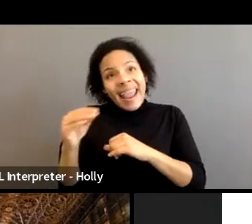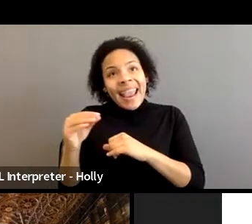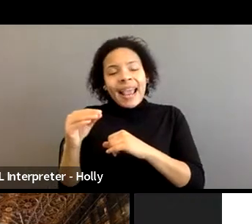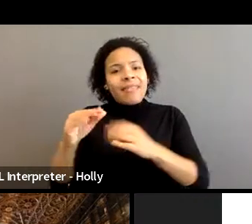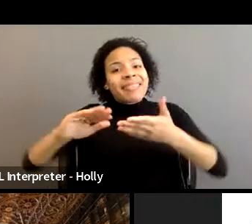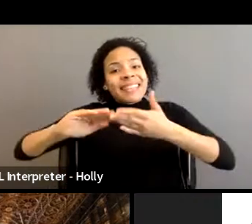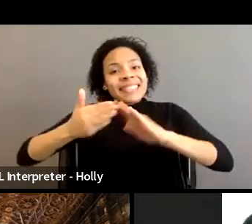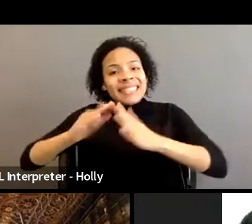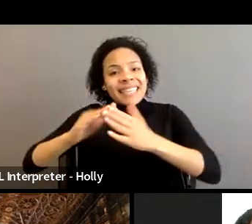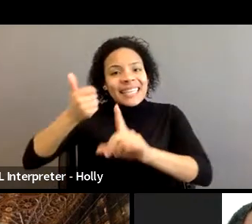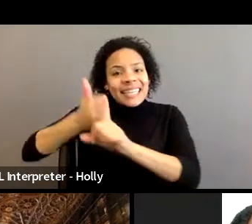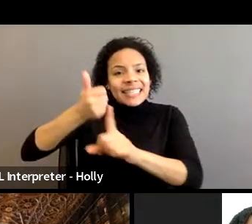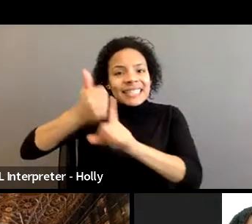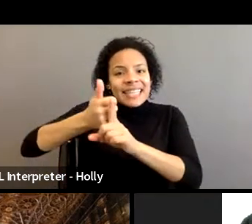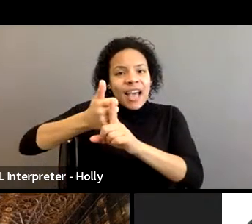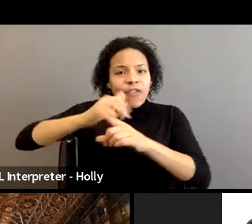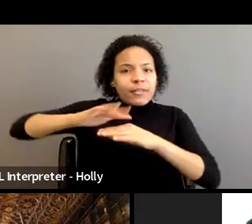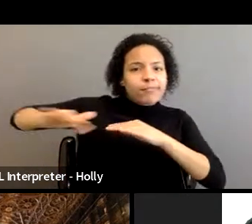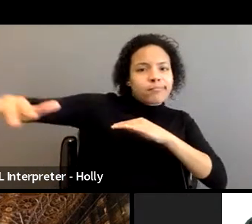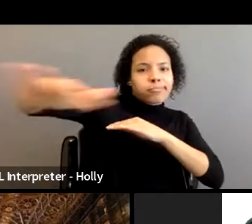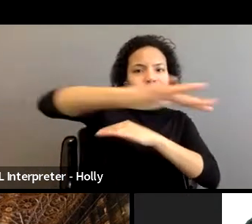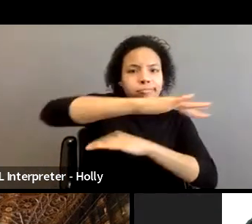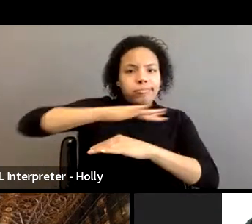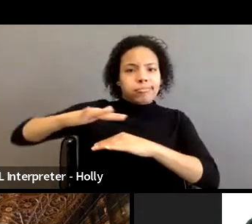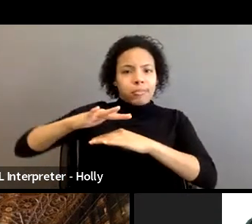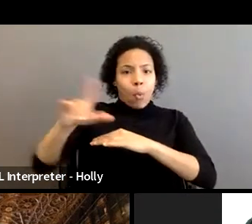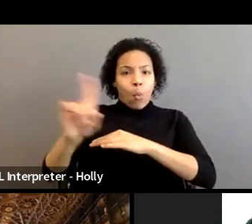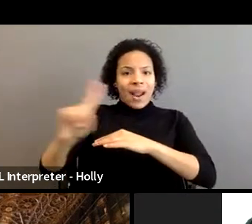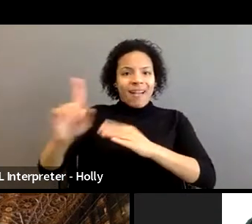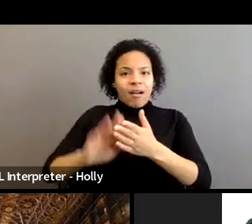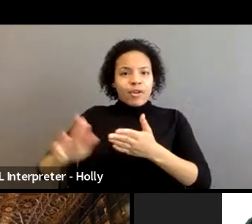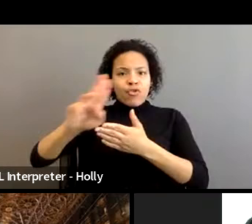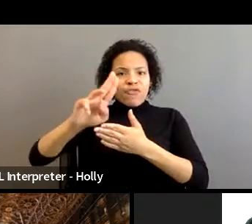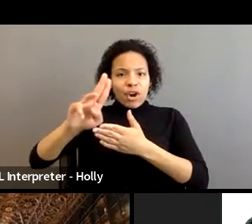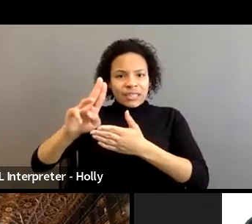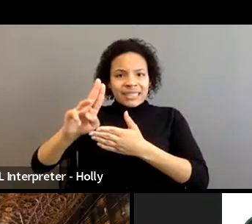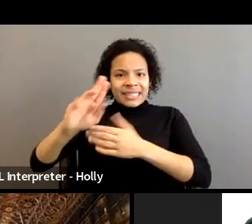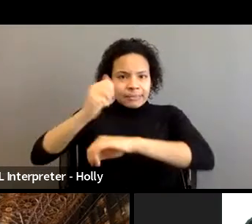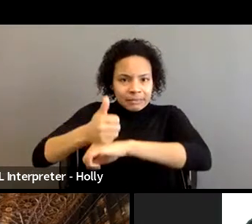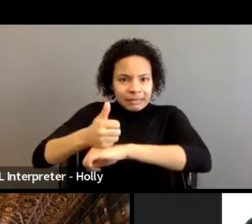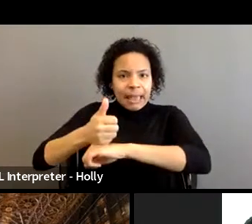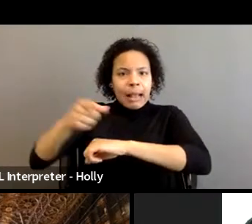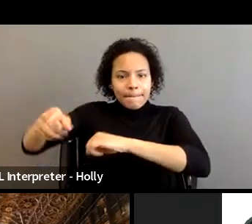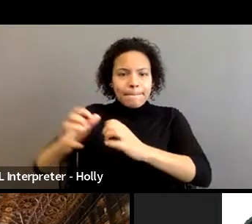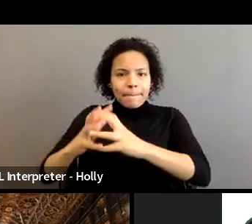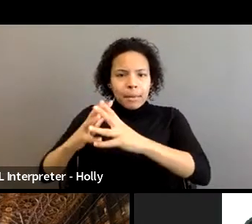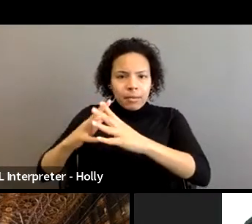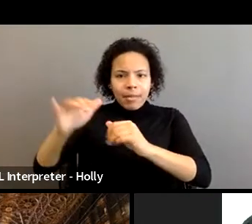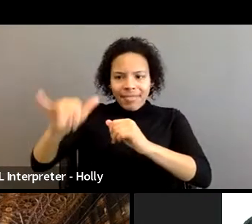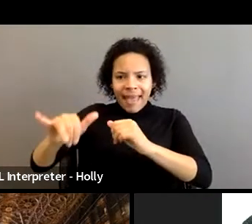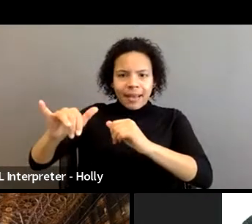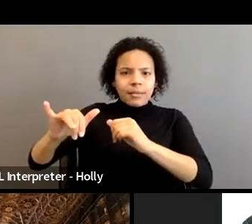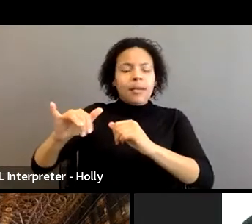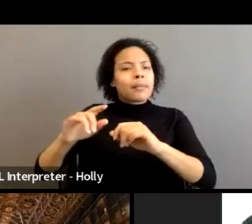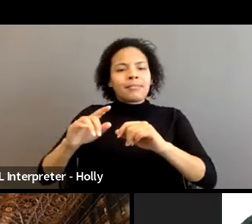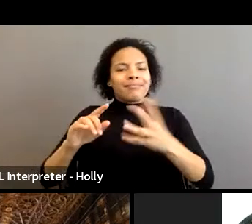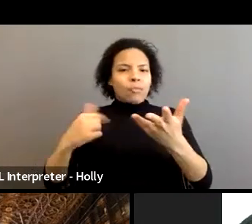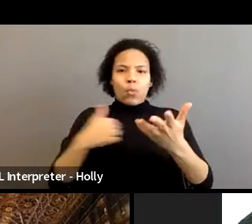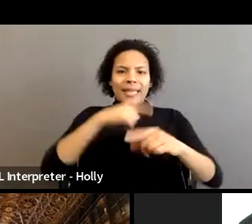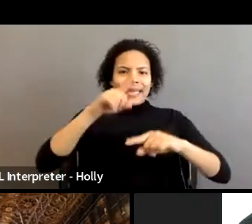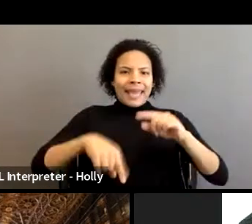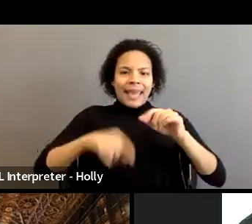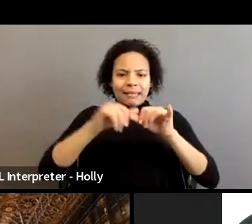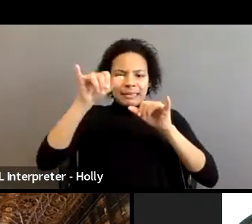campus, because we don't all live in the campus 24/7. We have to venture out. We have to go,